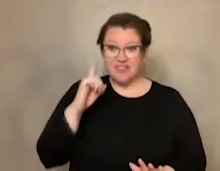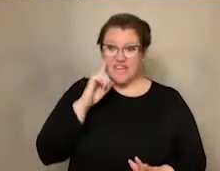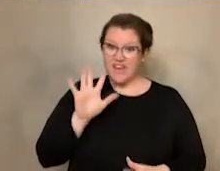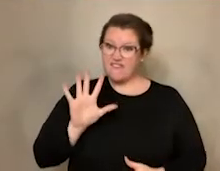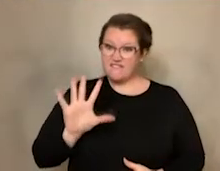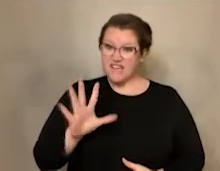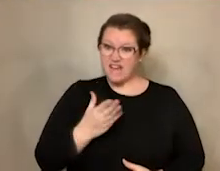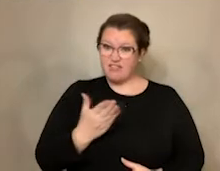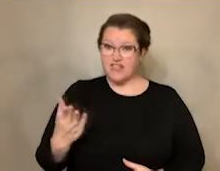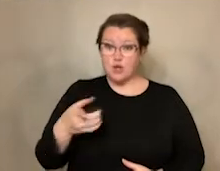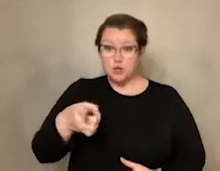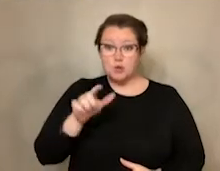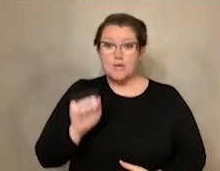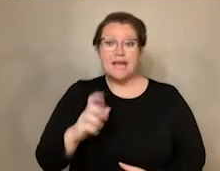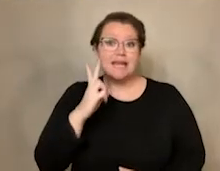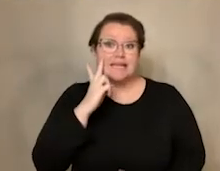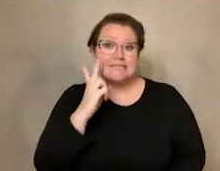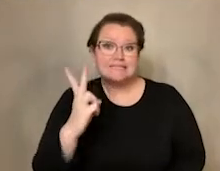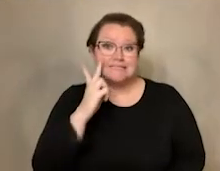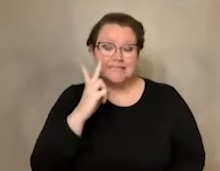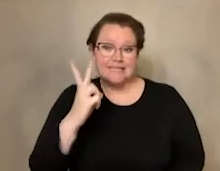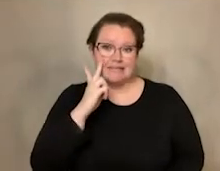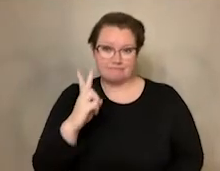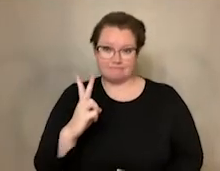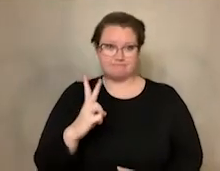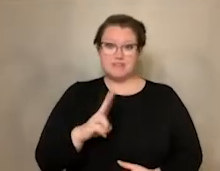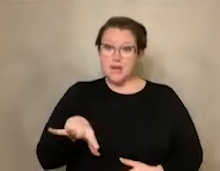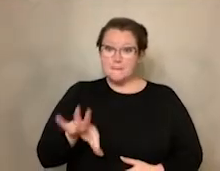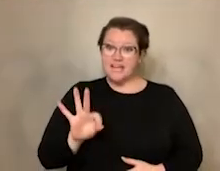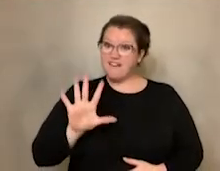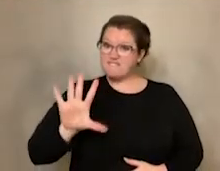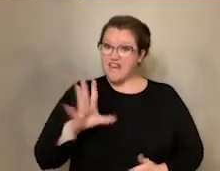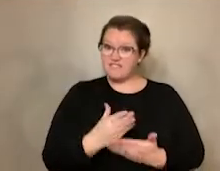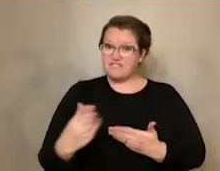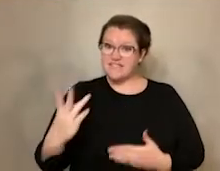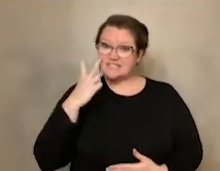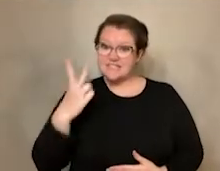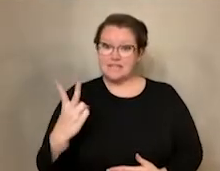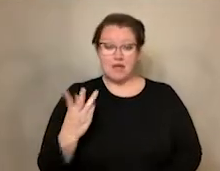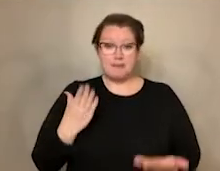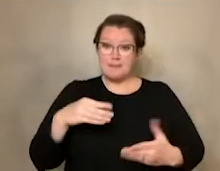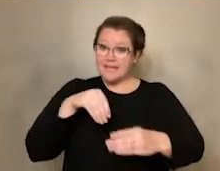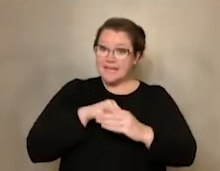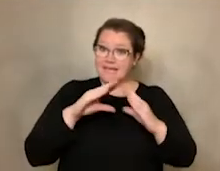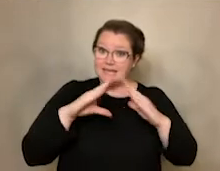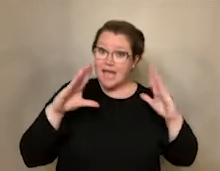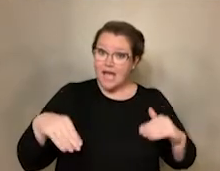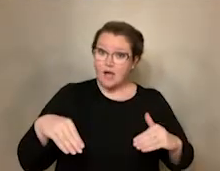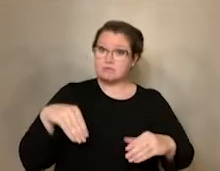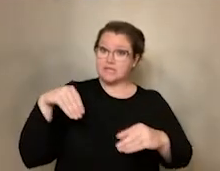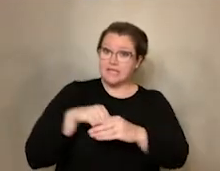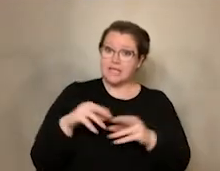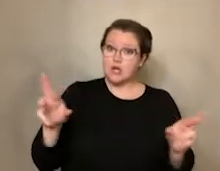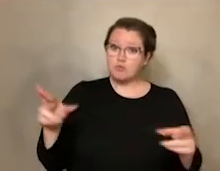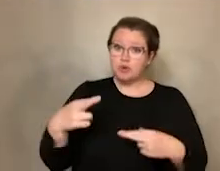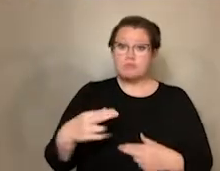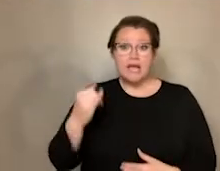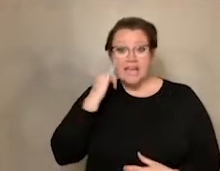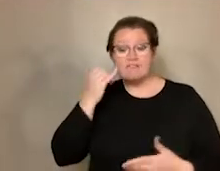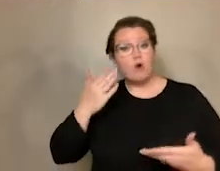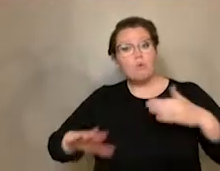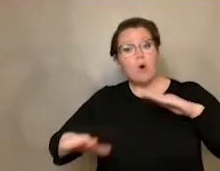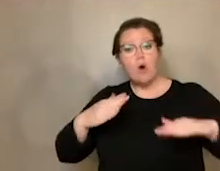lives, and that is 5, 4, 3, 2, 1 grounding. And this is a skill that I teach my students about a lot